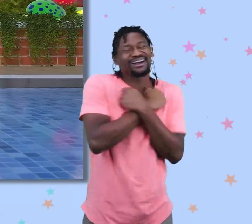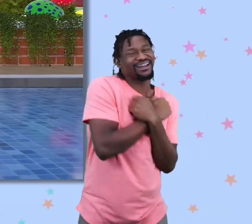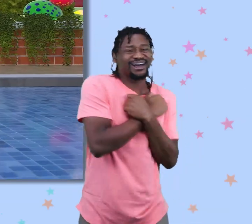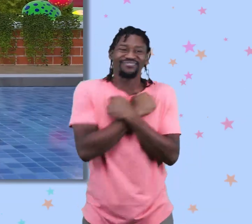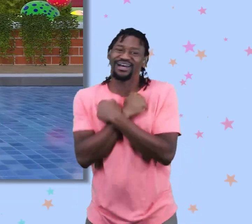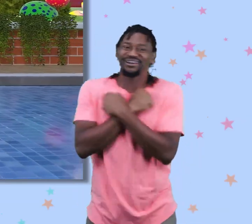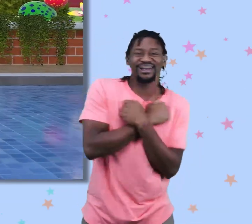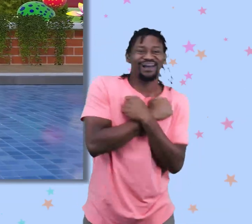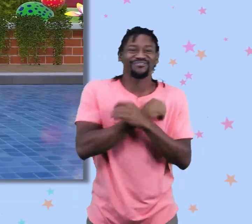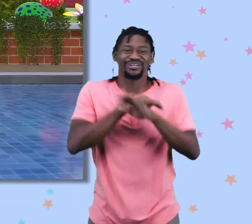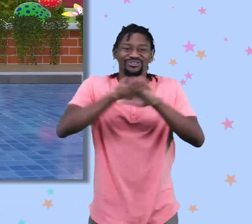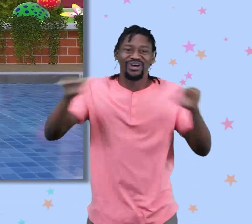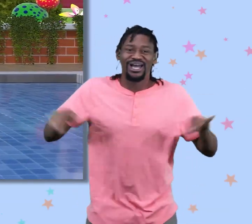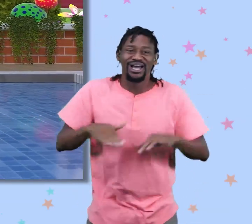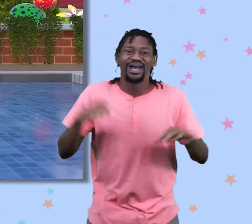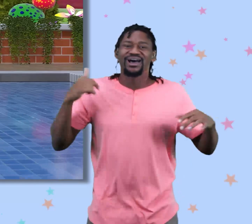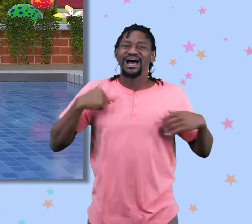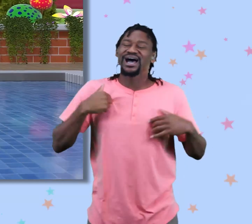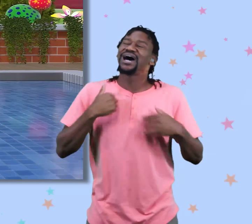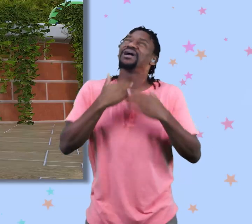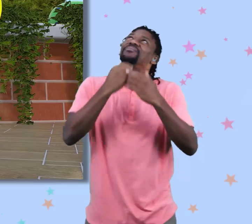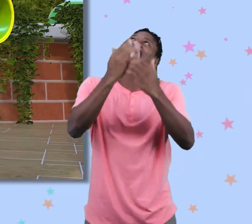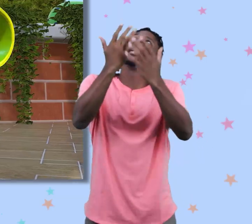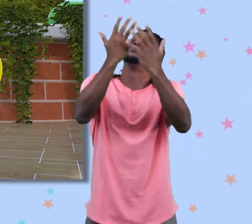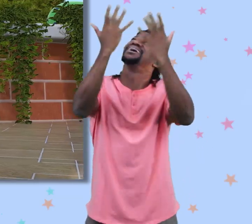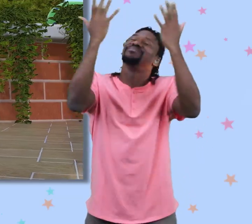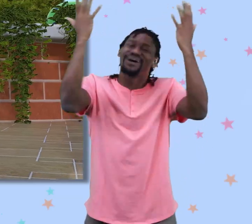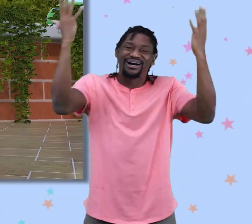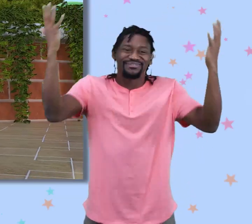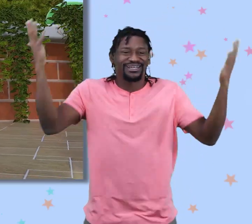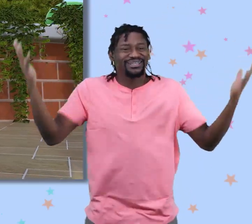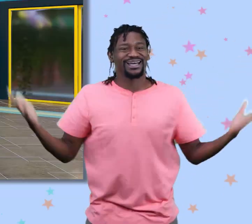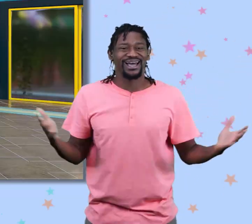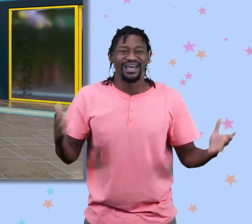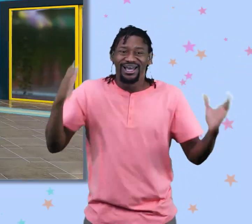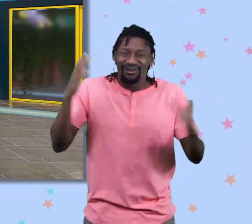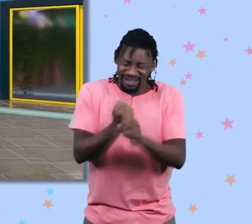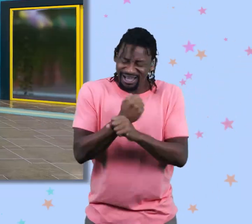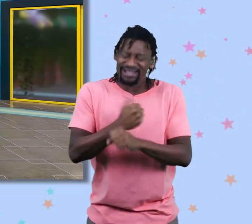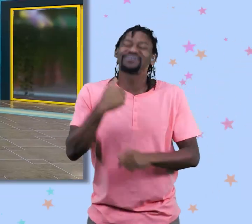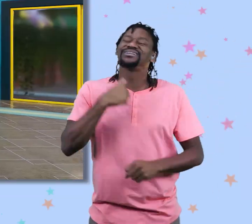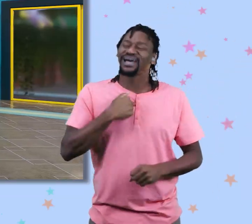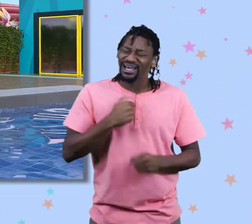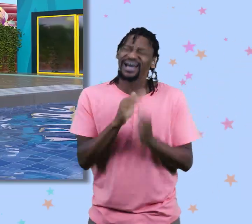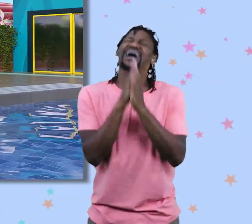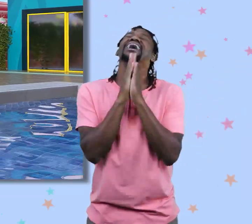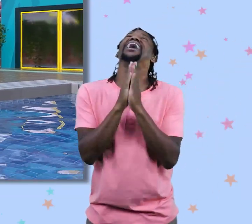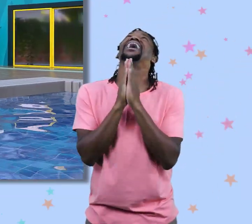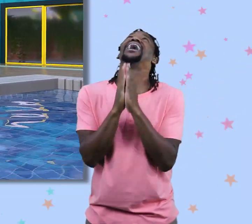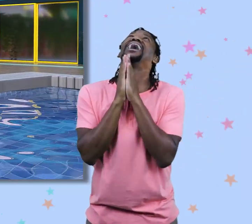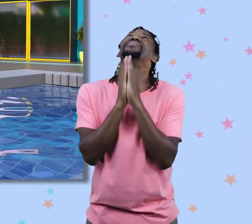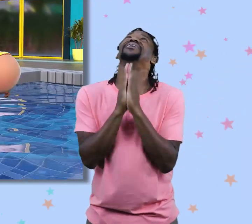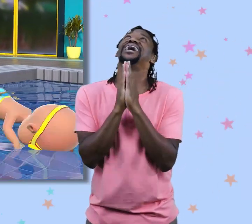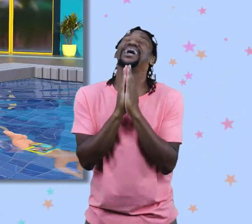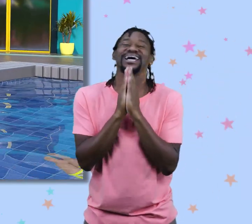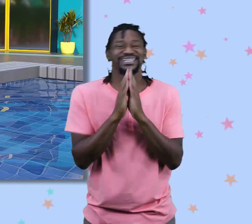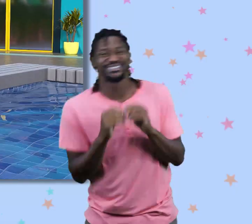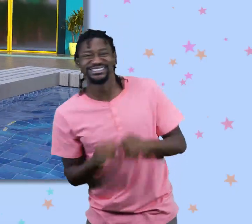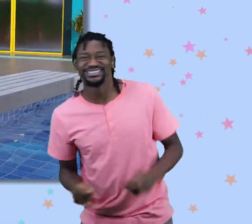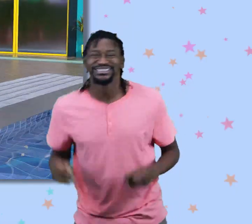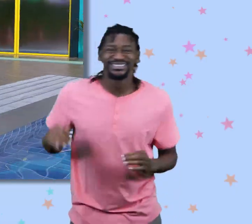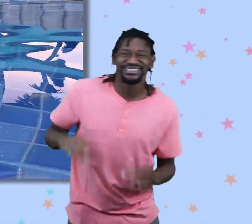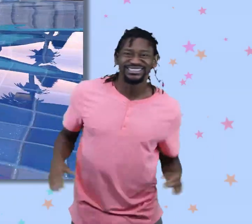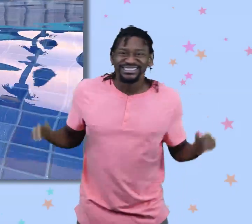Because I love to swim so. This day's a perfect day. I will win this time, I